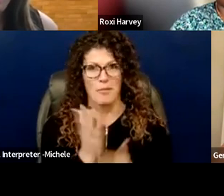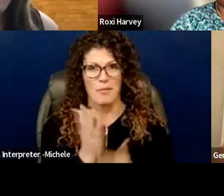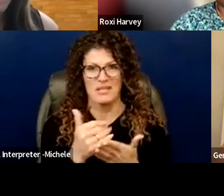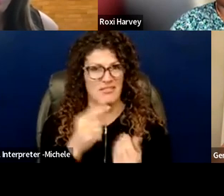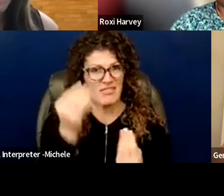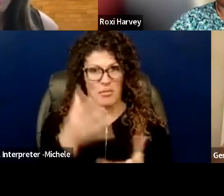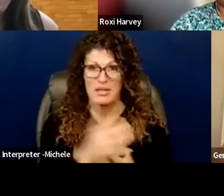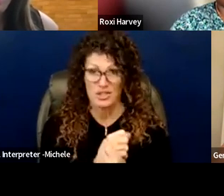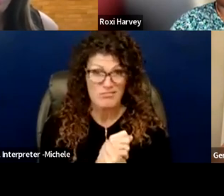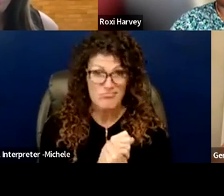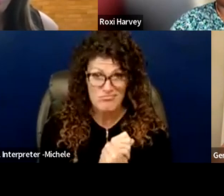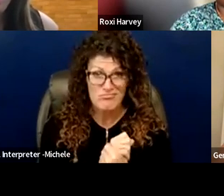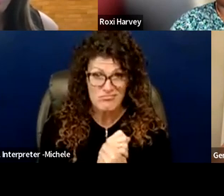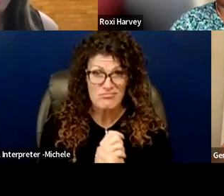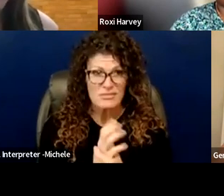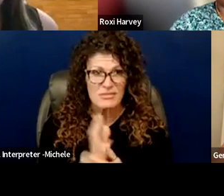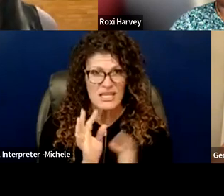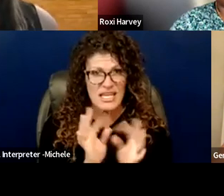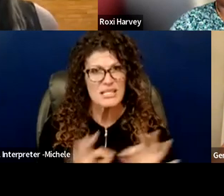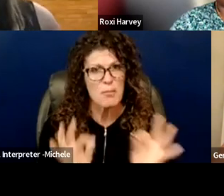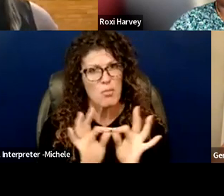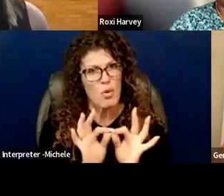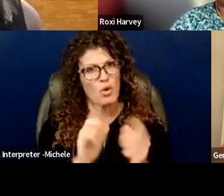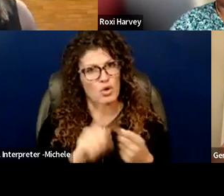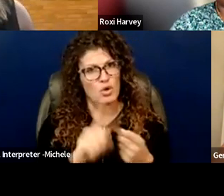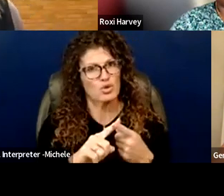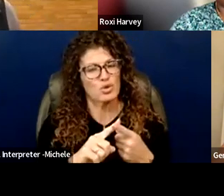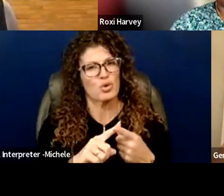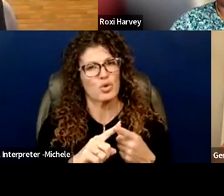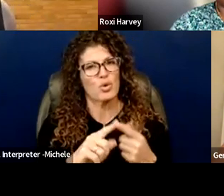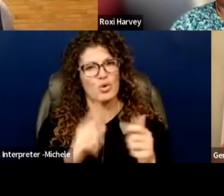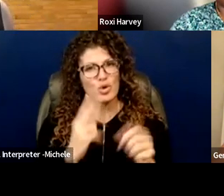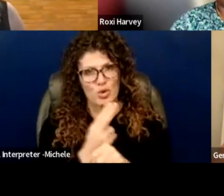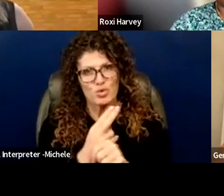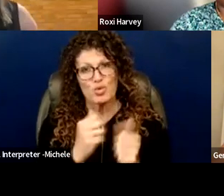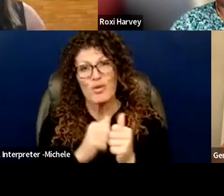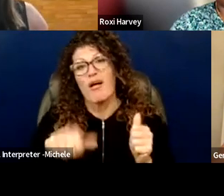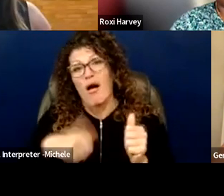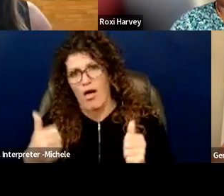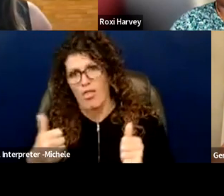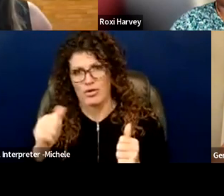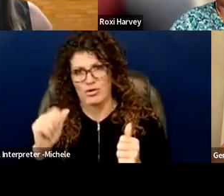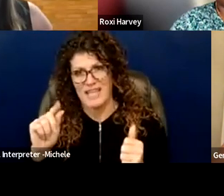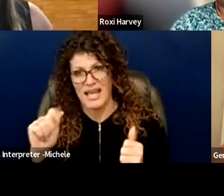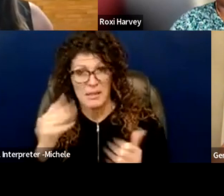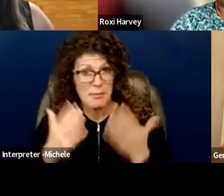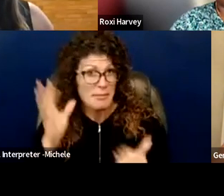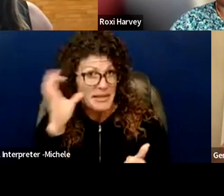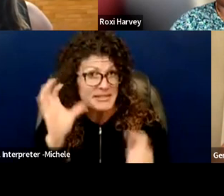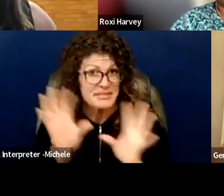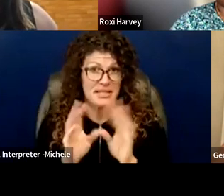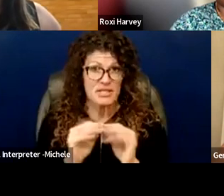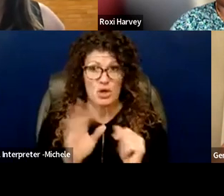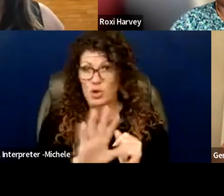we would all agree that it's important to kind of triangulate this data with other sources of data, whether that's from listening sessions, your